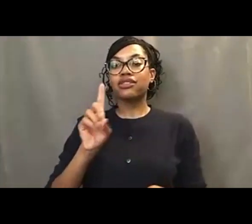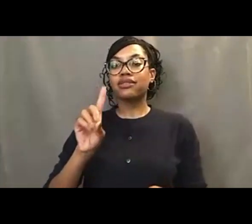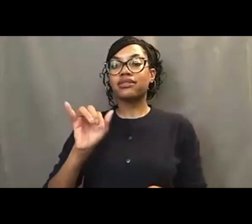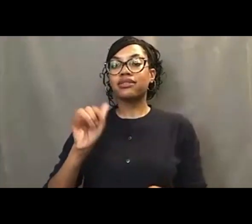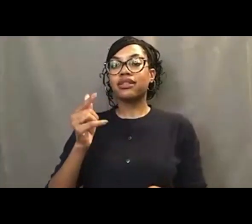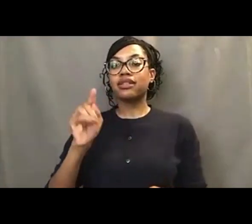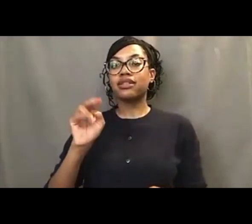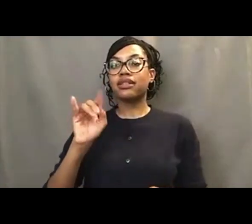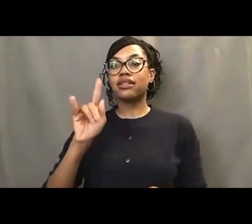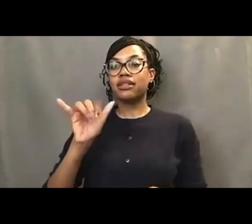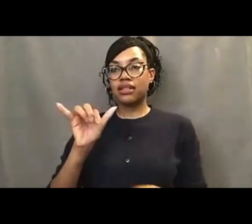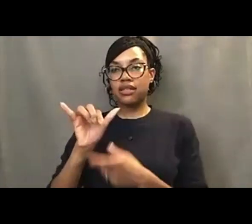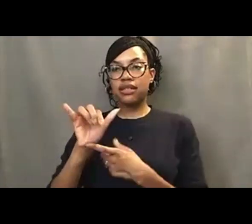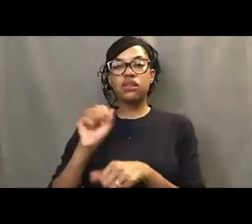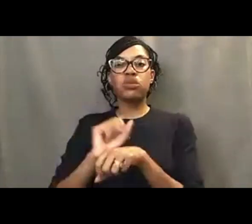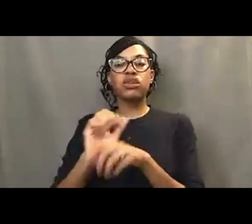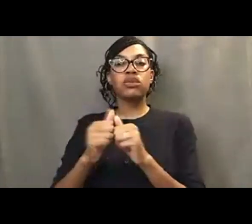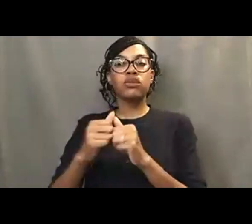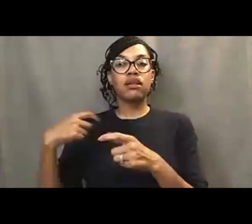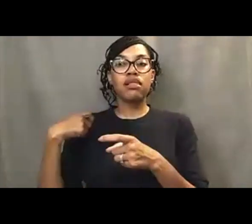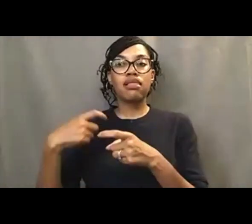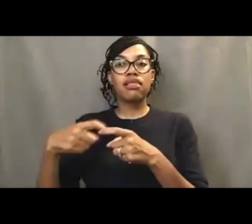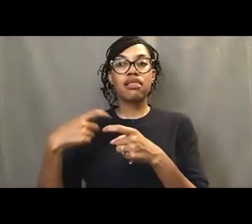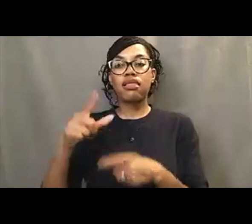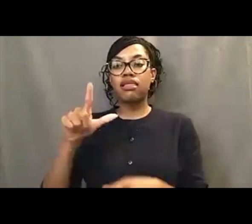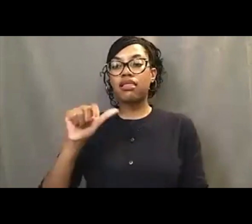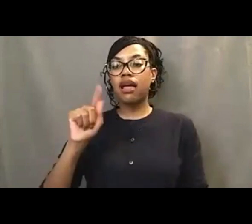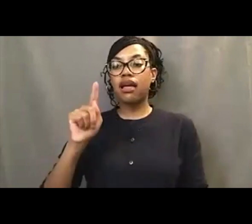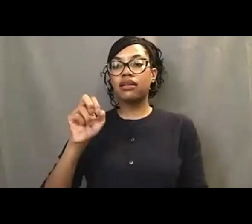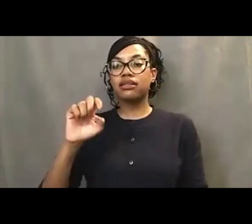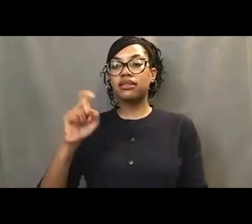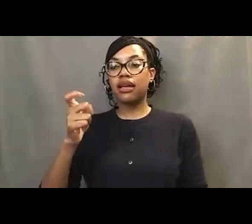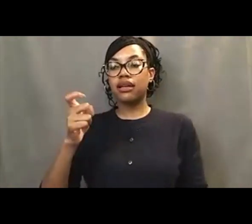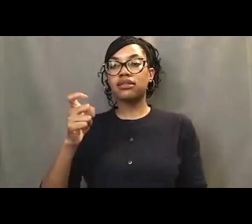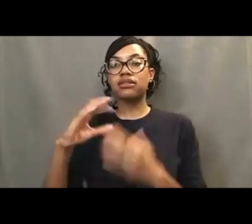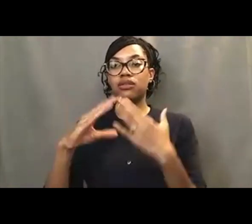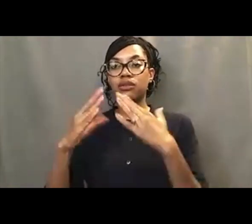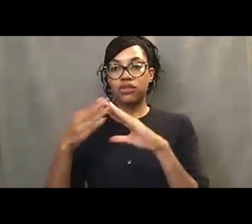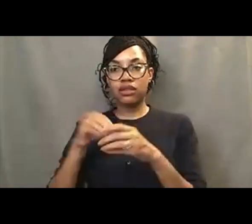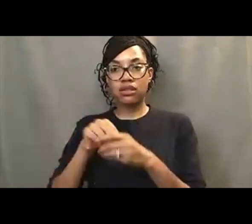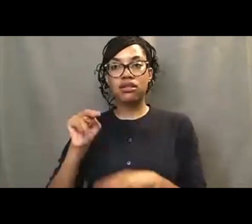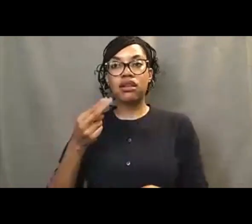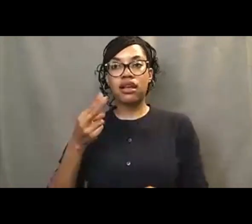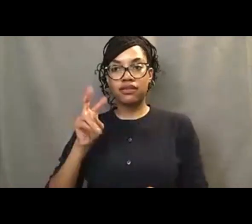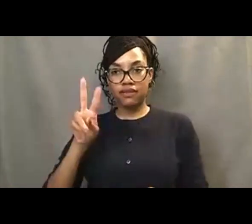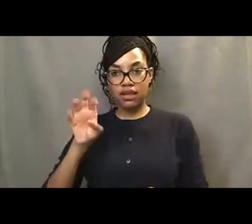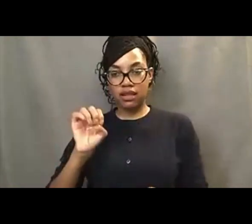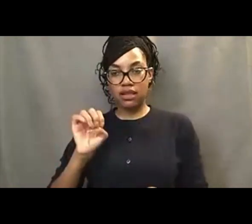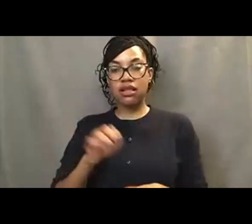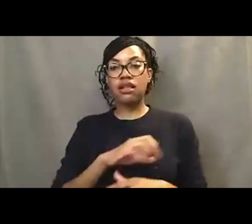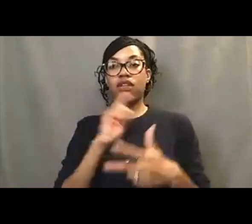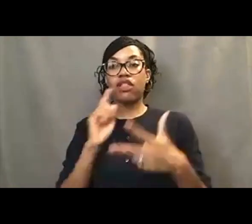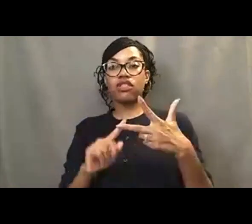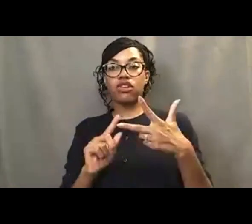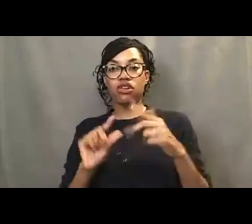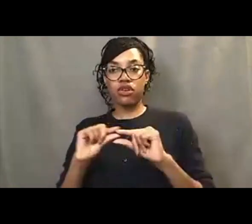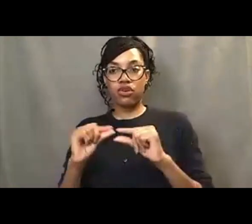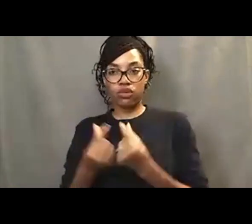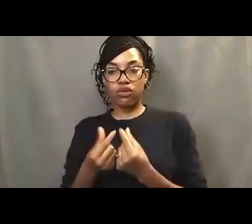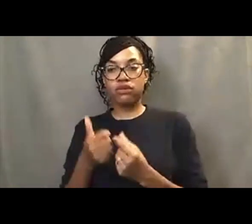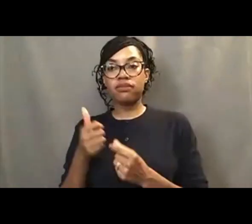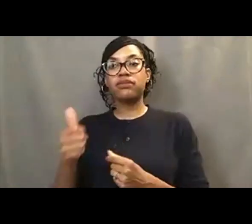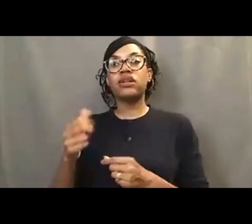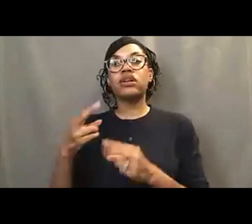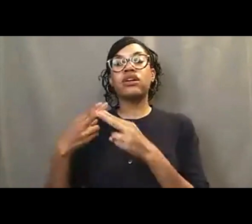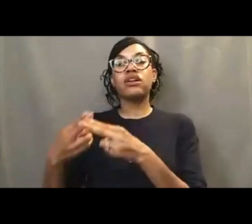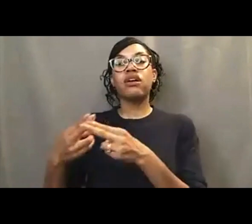Latinx community here in Nashville. And then another group called Safer Schools Nashville that is made